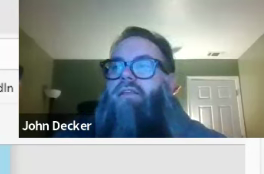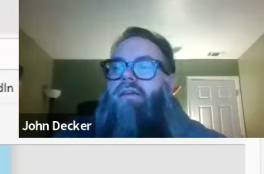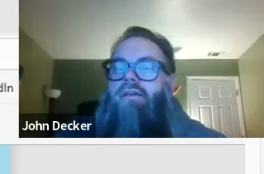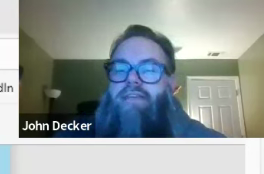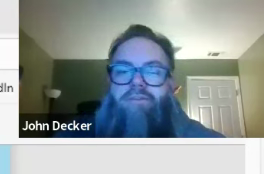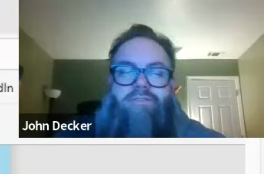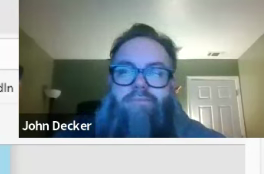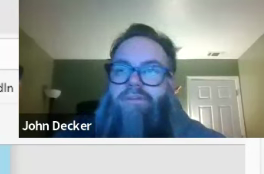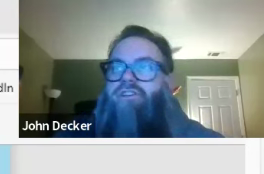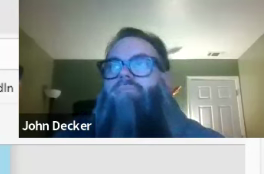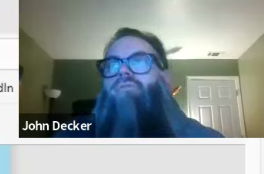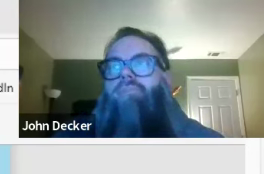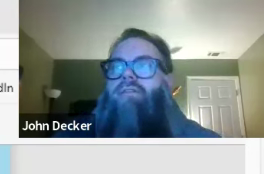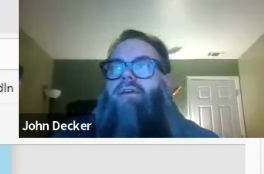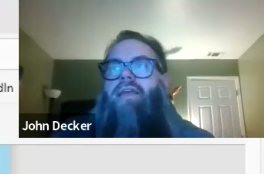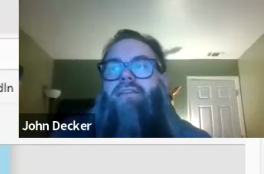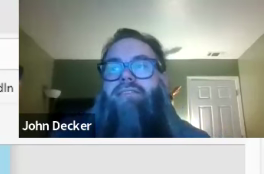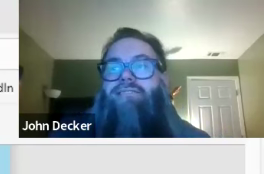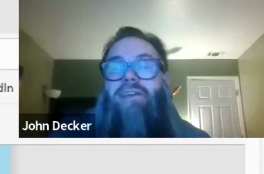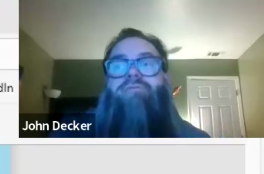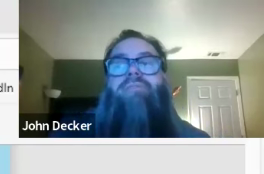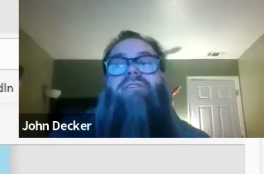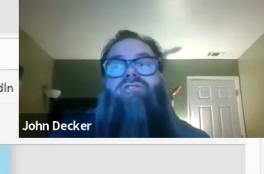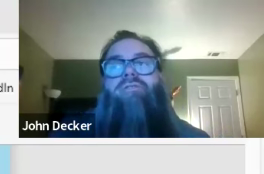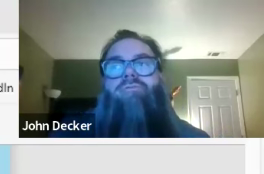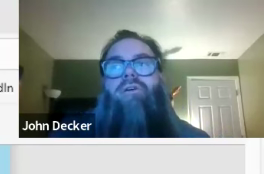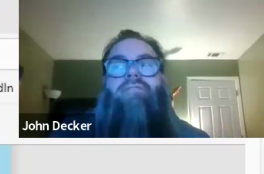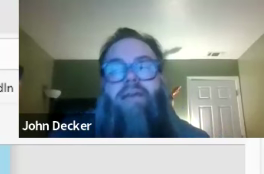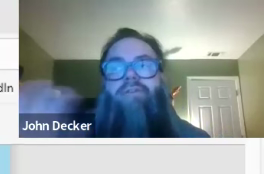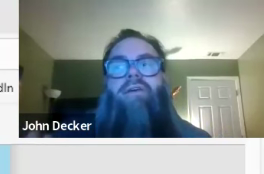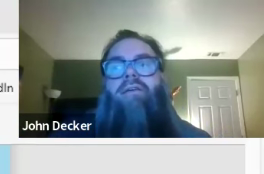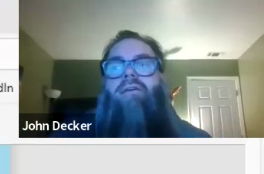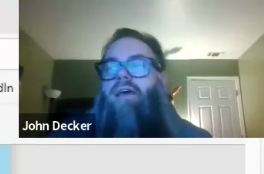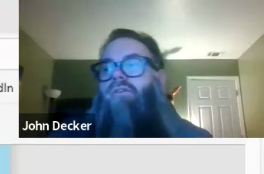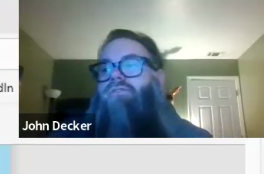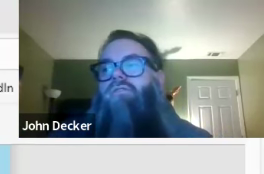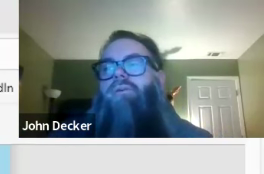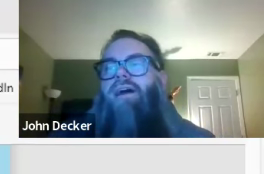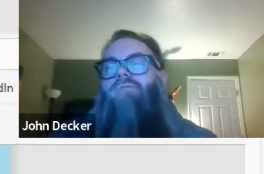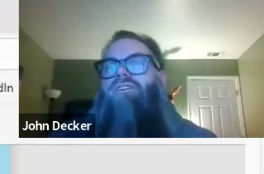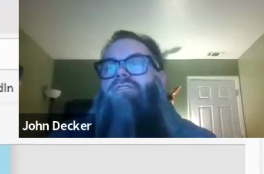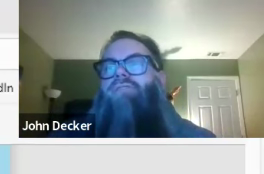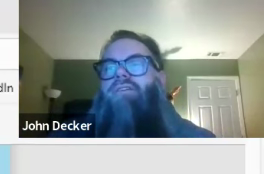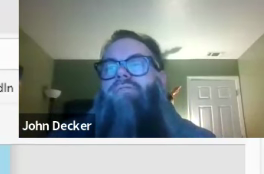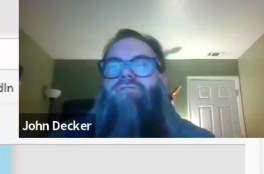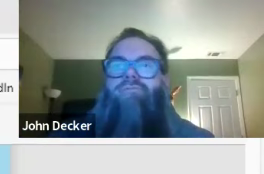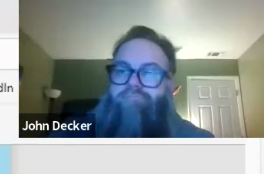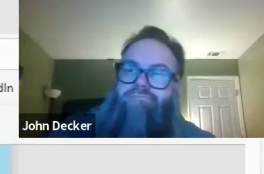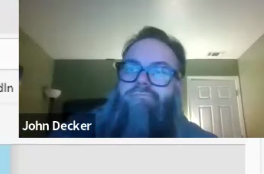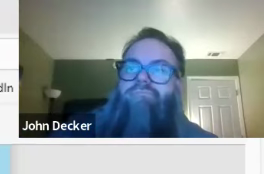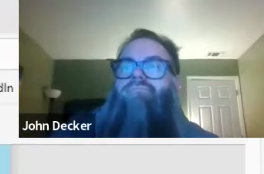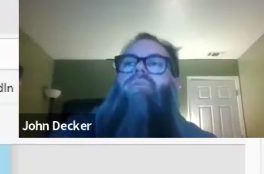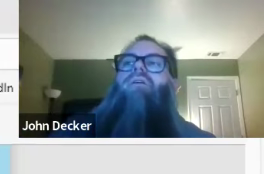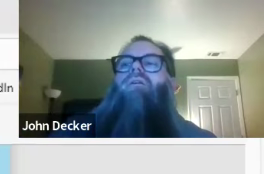that they've done. Dana was able to share both about the enhanced case management that she runs, that unit, and also about the outreach activities that we